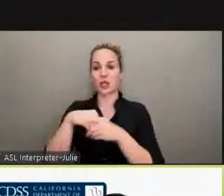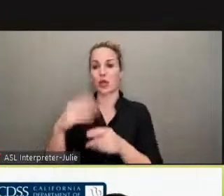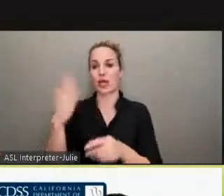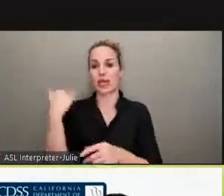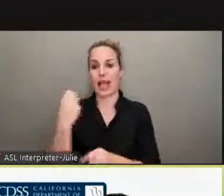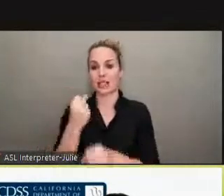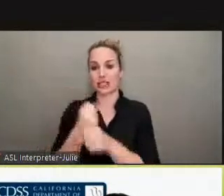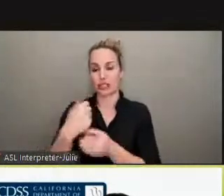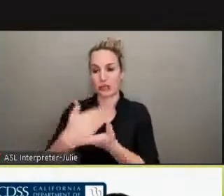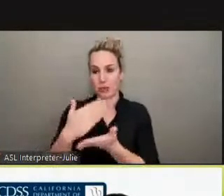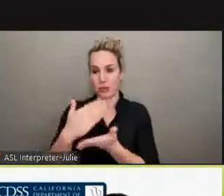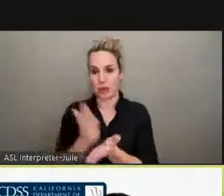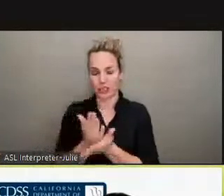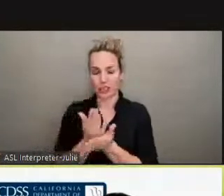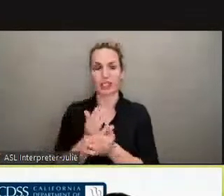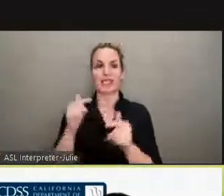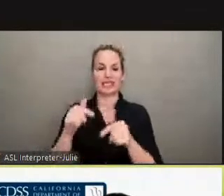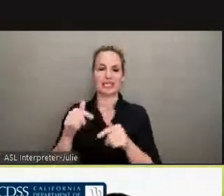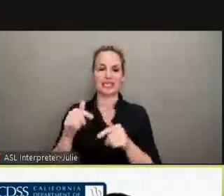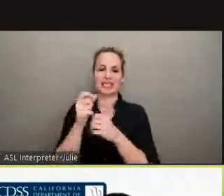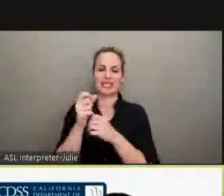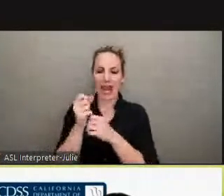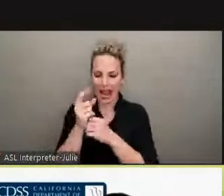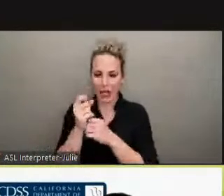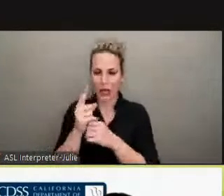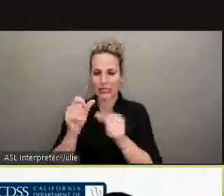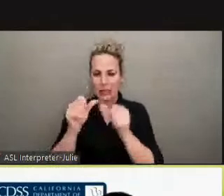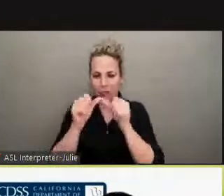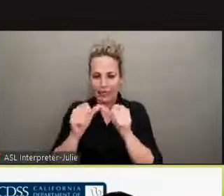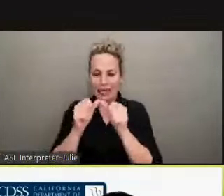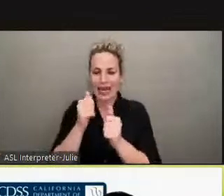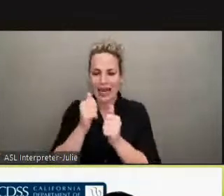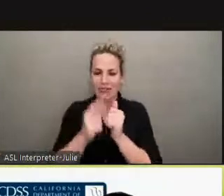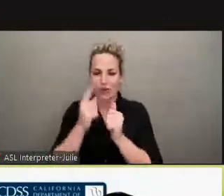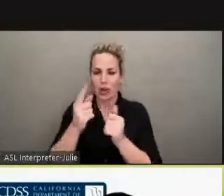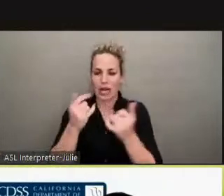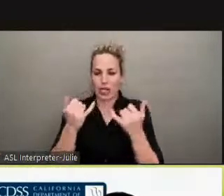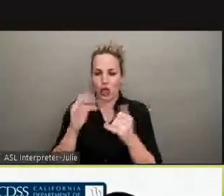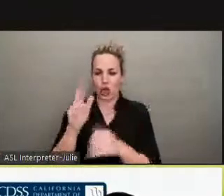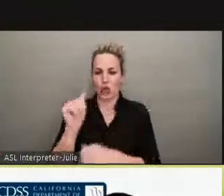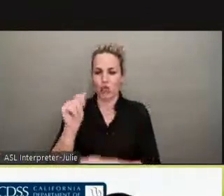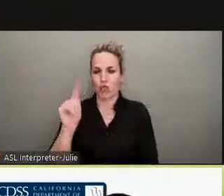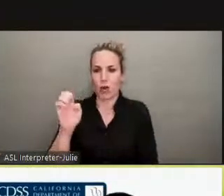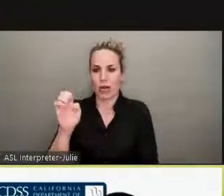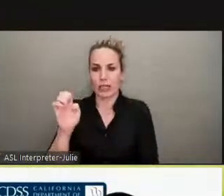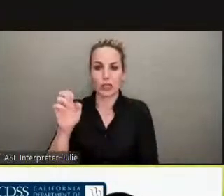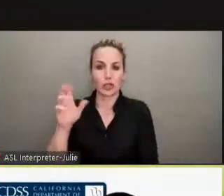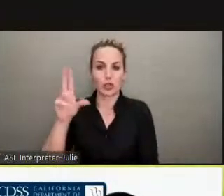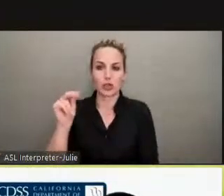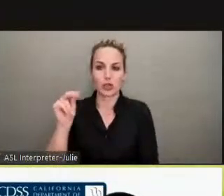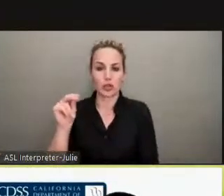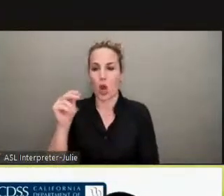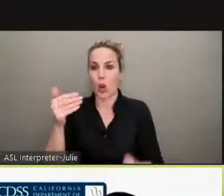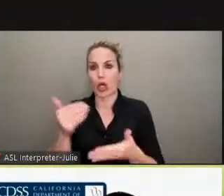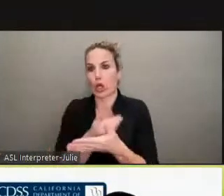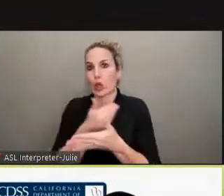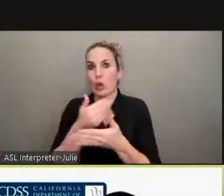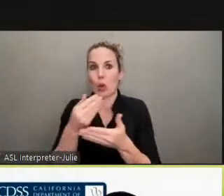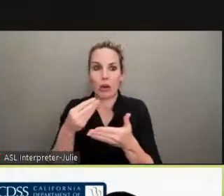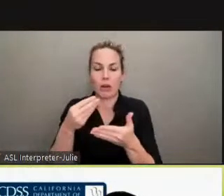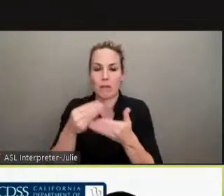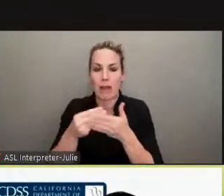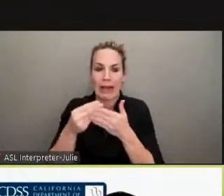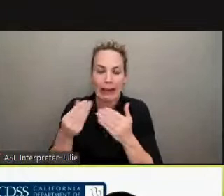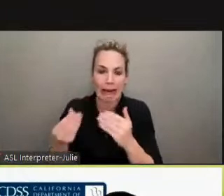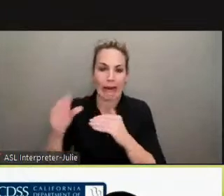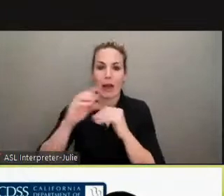budget. This is to annualize and maintain everyone at the current rate. So there is no new dollars. However, it is